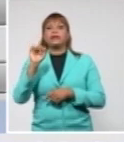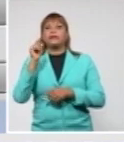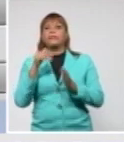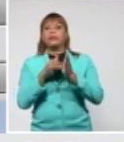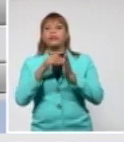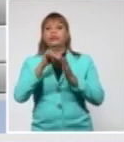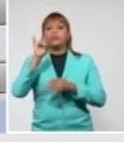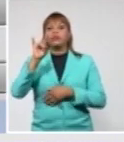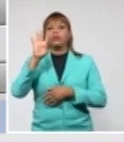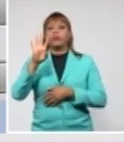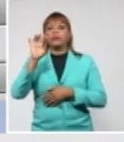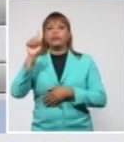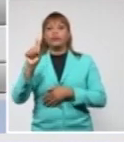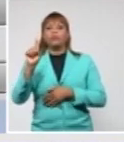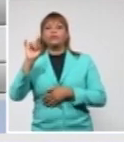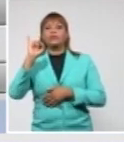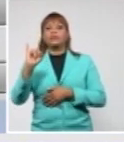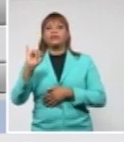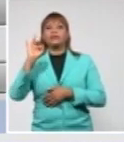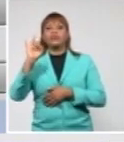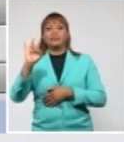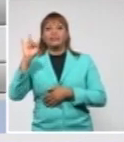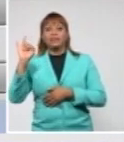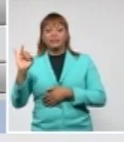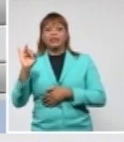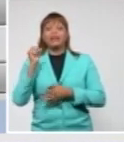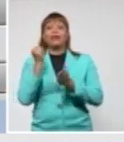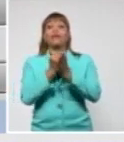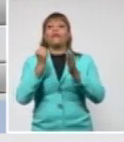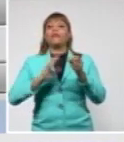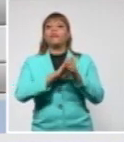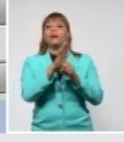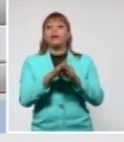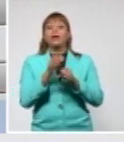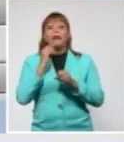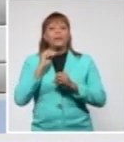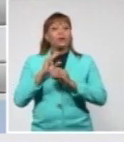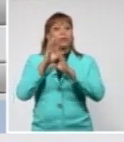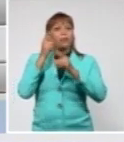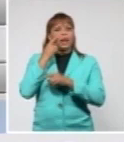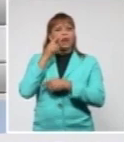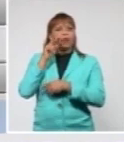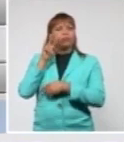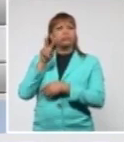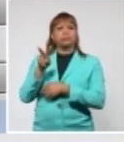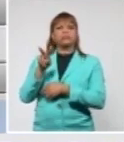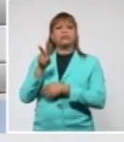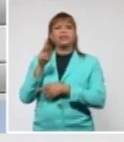36,941,677 confirmed cases since the start of the pandemic. Yesterday,